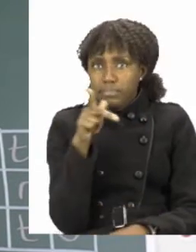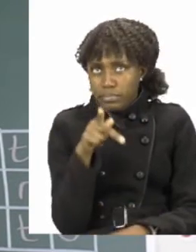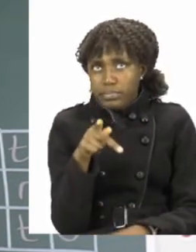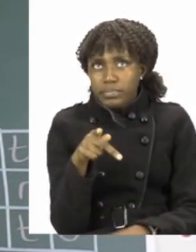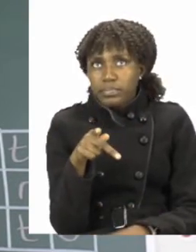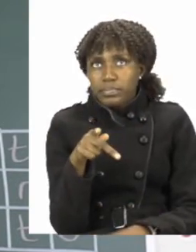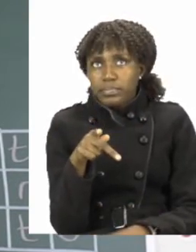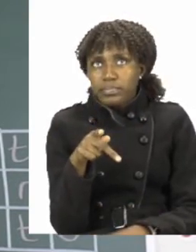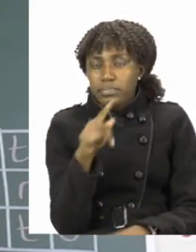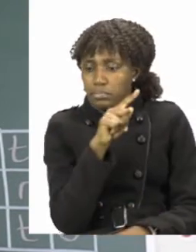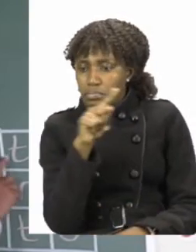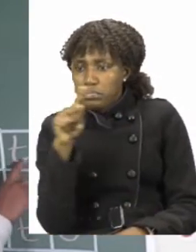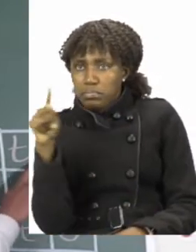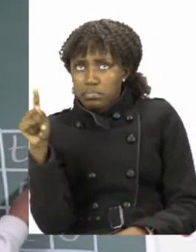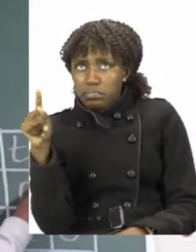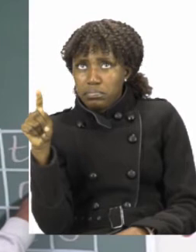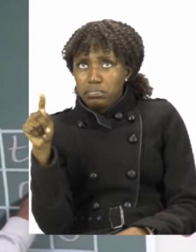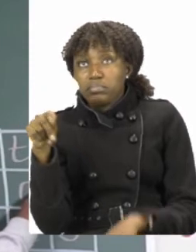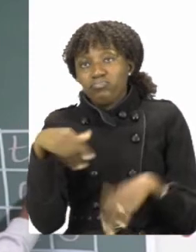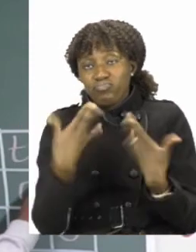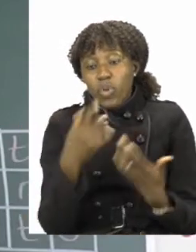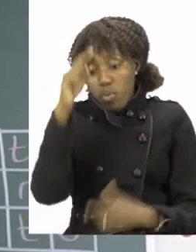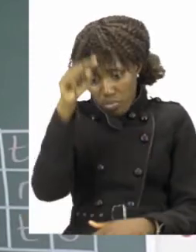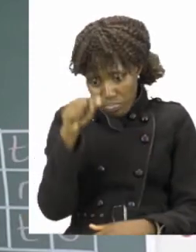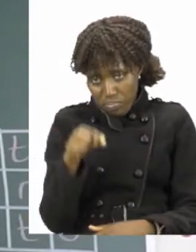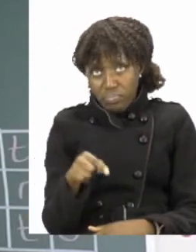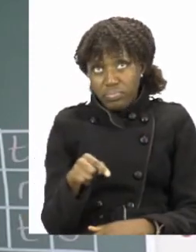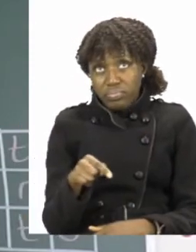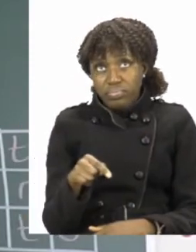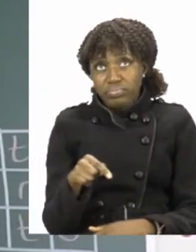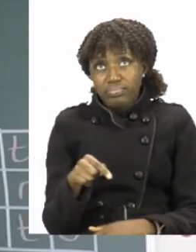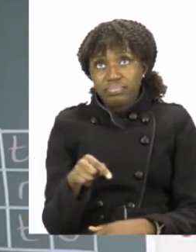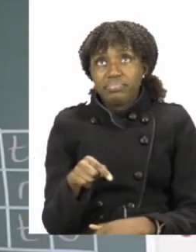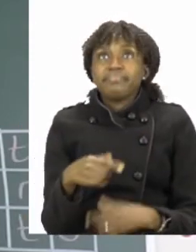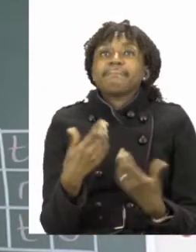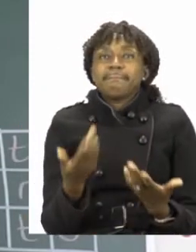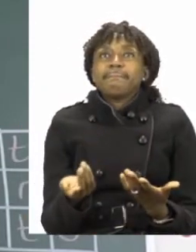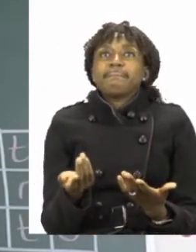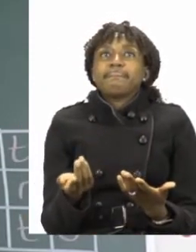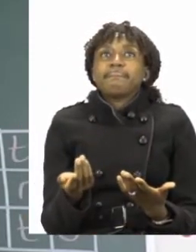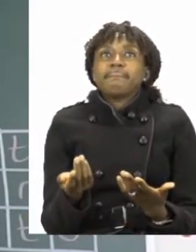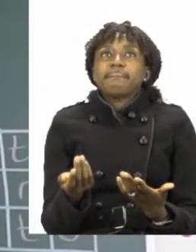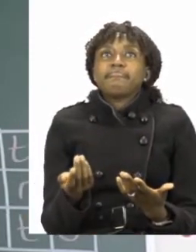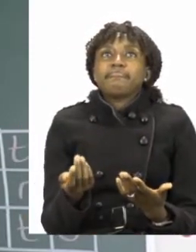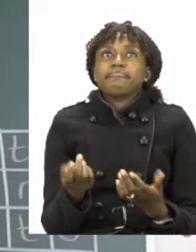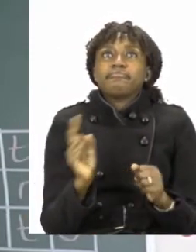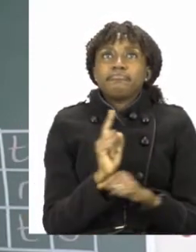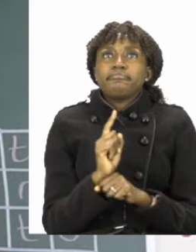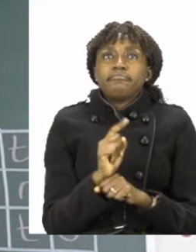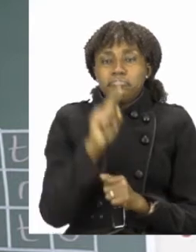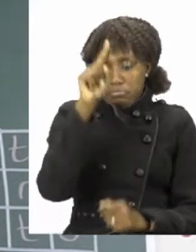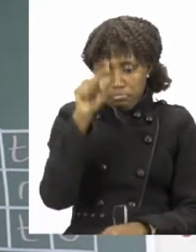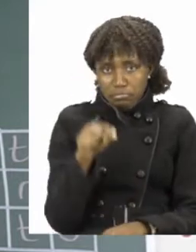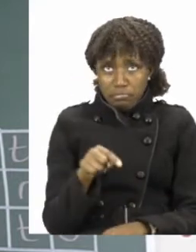it's either we start by going across or down. I'm going to start by going